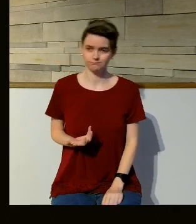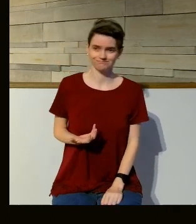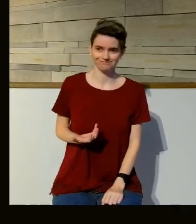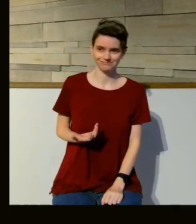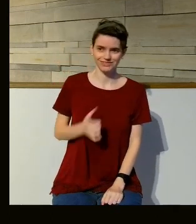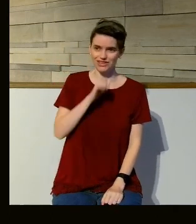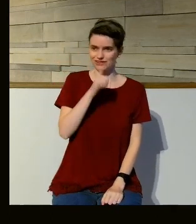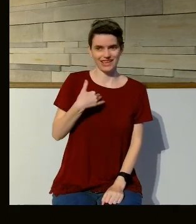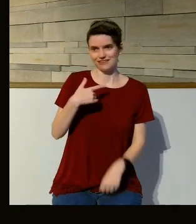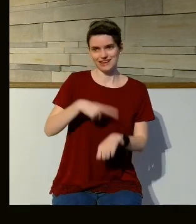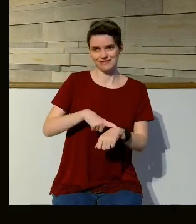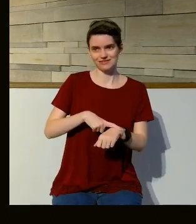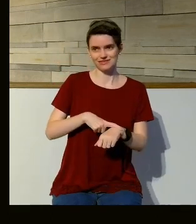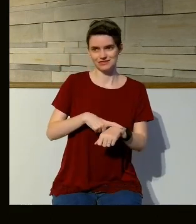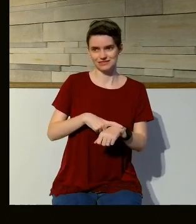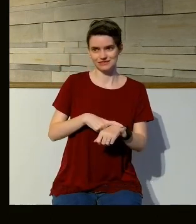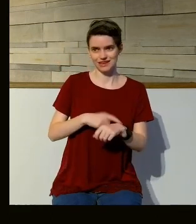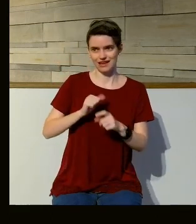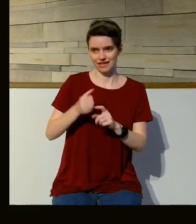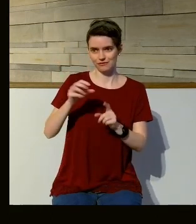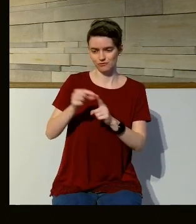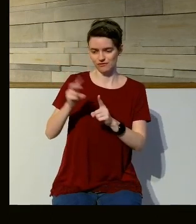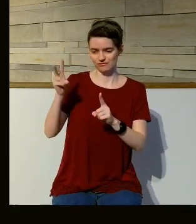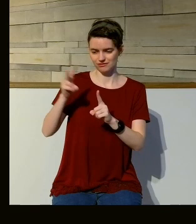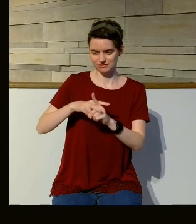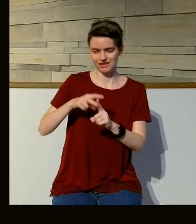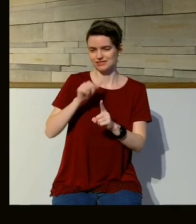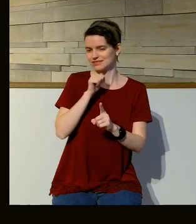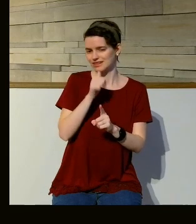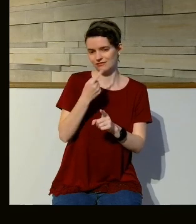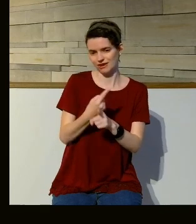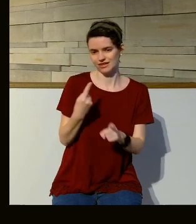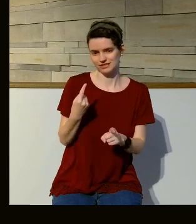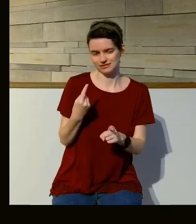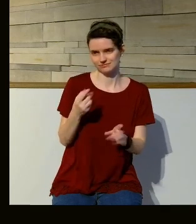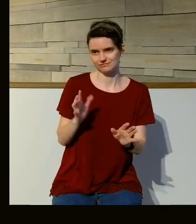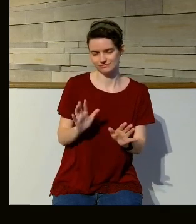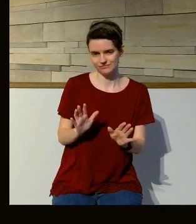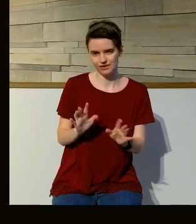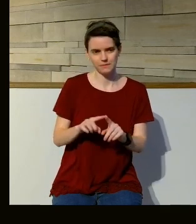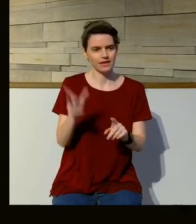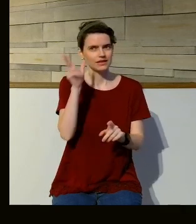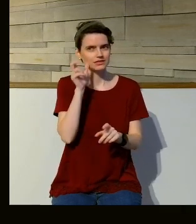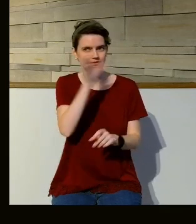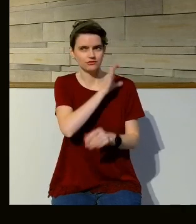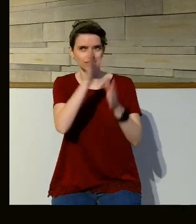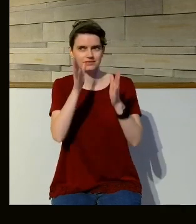I don't have time to go into how this word has been misapplied and abused by both Christians and non-Christians, the word faith, but let's look at what Christ